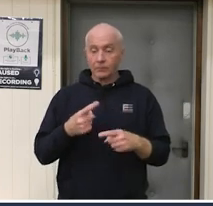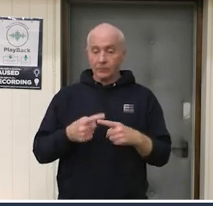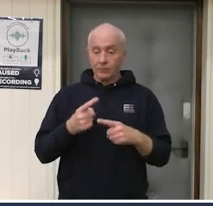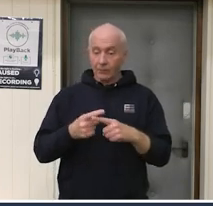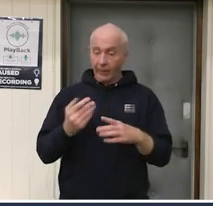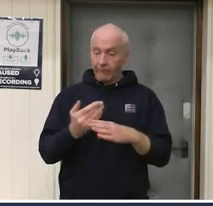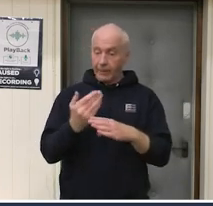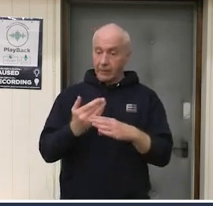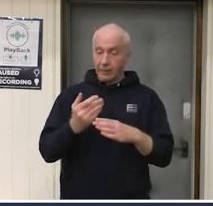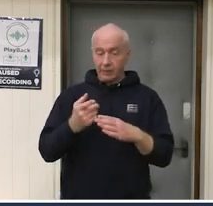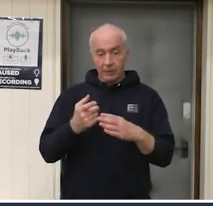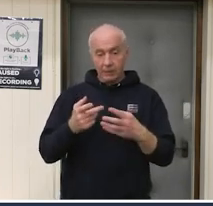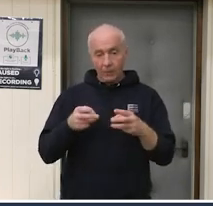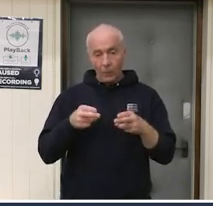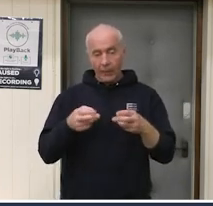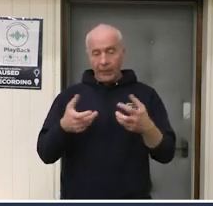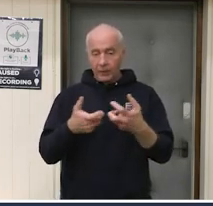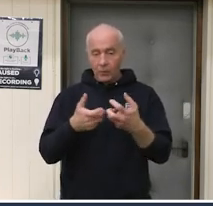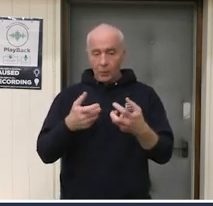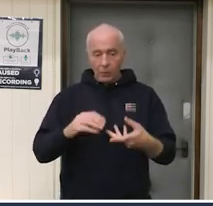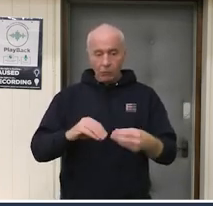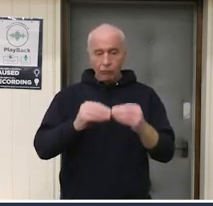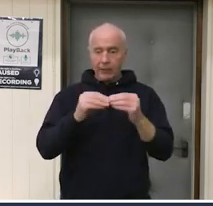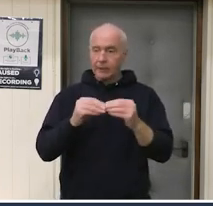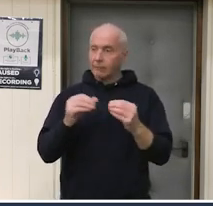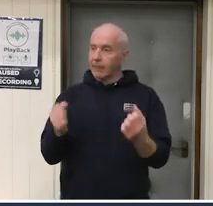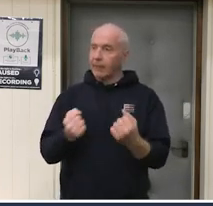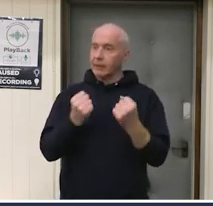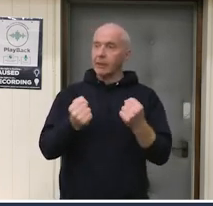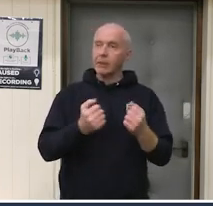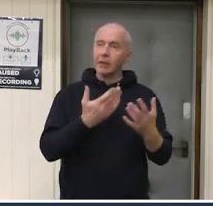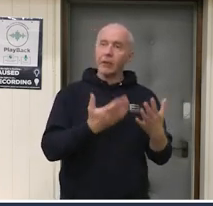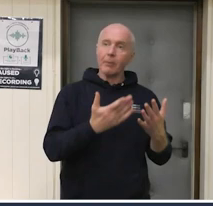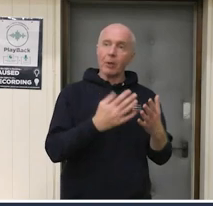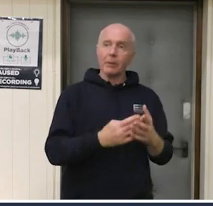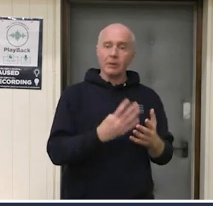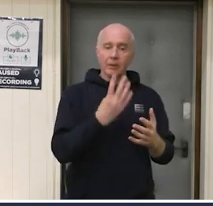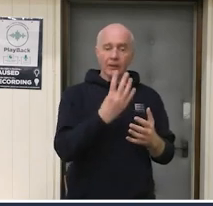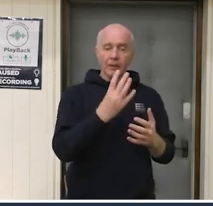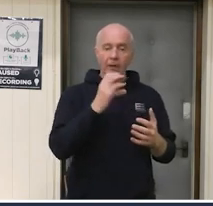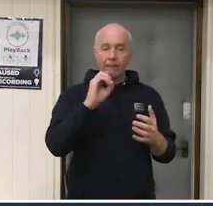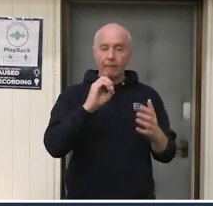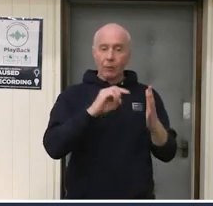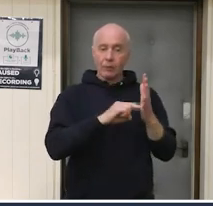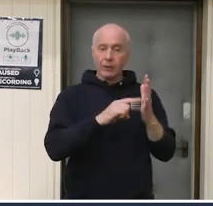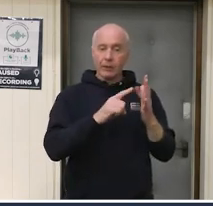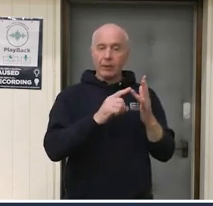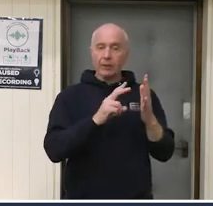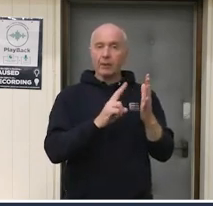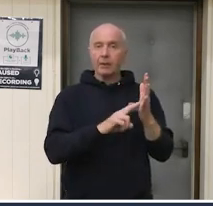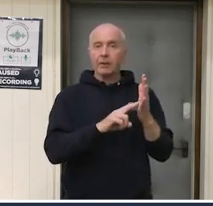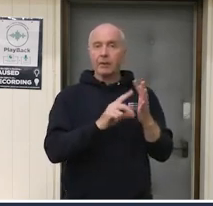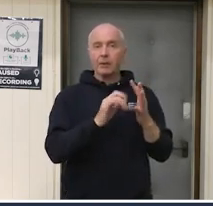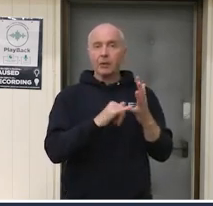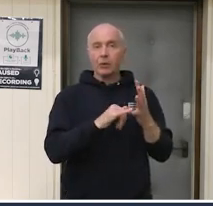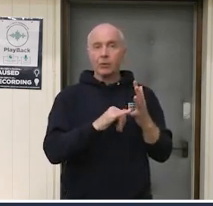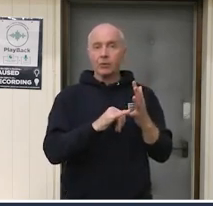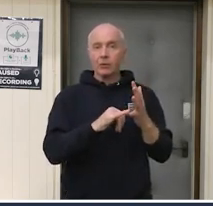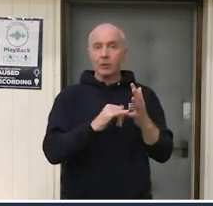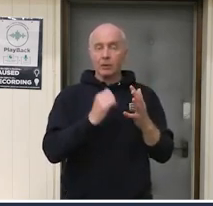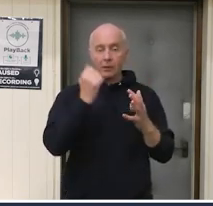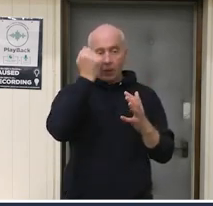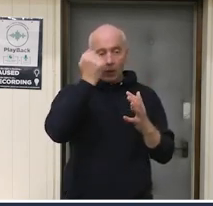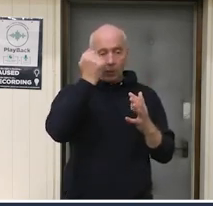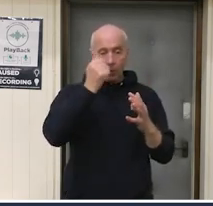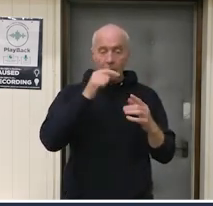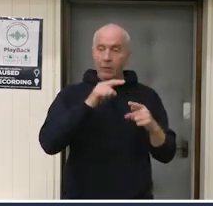you get from burning 40 tons of coal, which is obviously what we did rely on in times past, gives you the same amount of